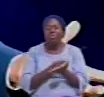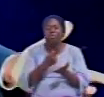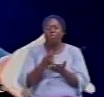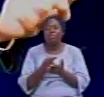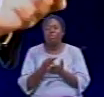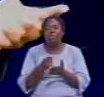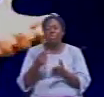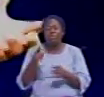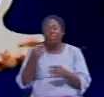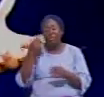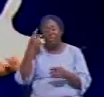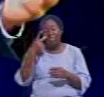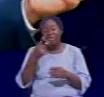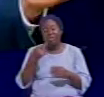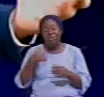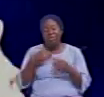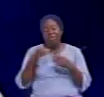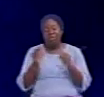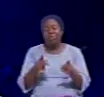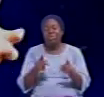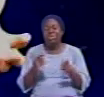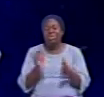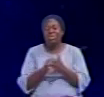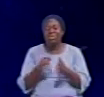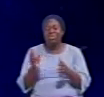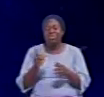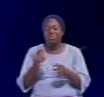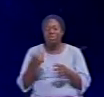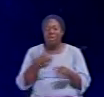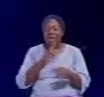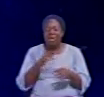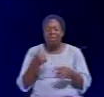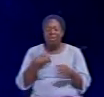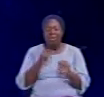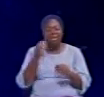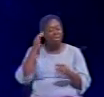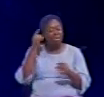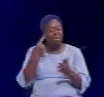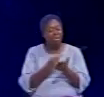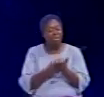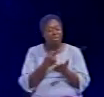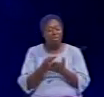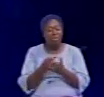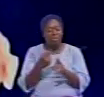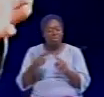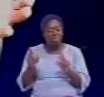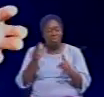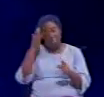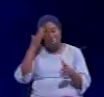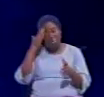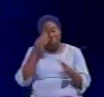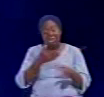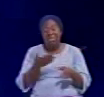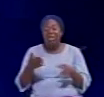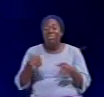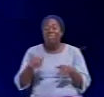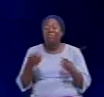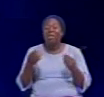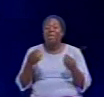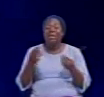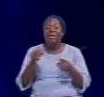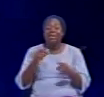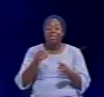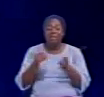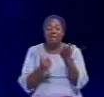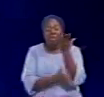see, we are privileged that where we are, we can hear the gospel of Christ. But do you know, there are still those countries